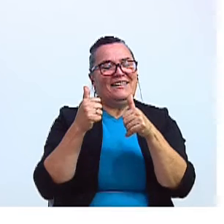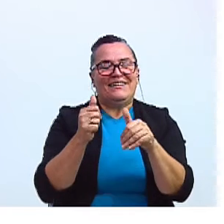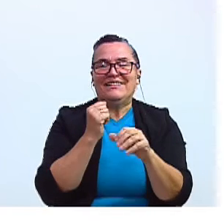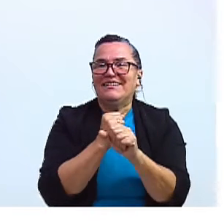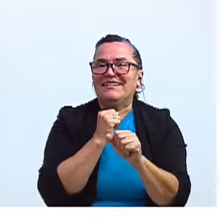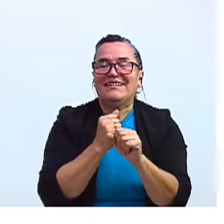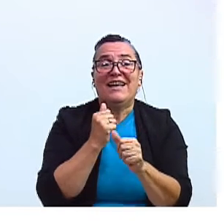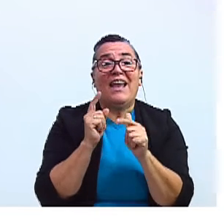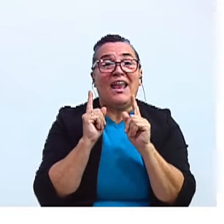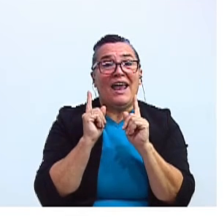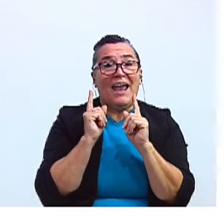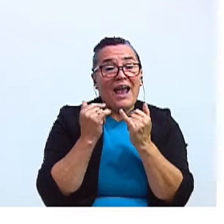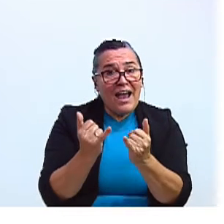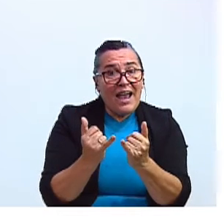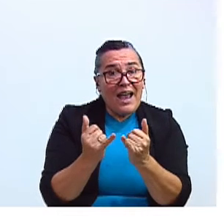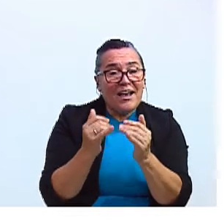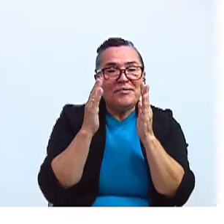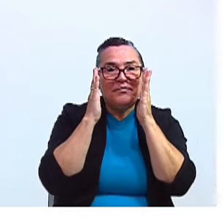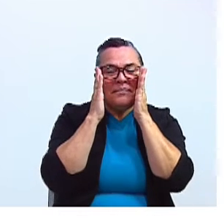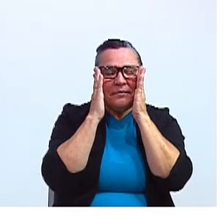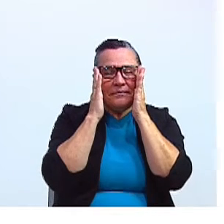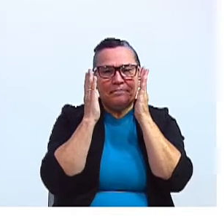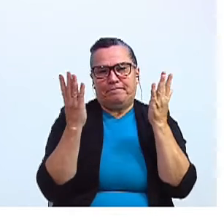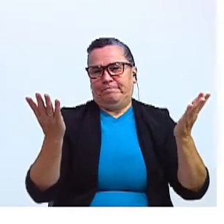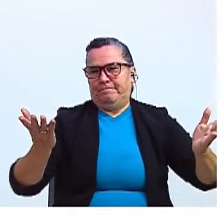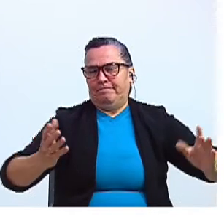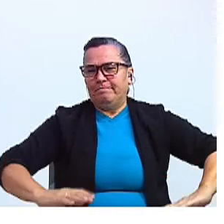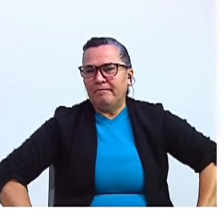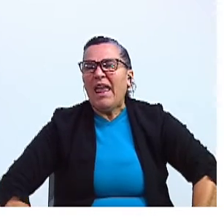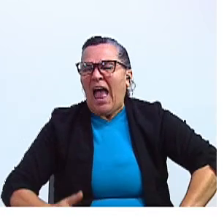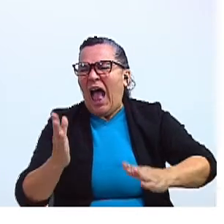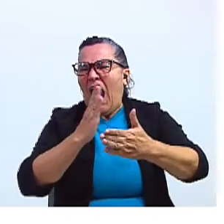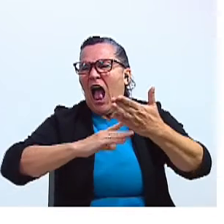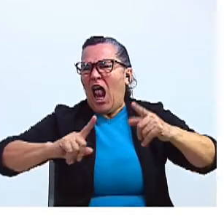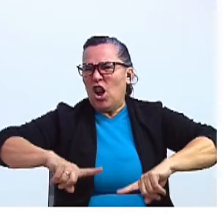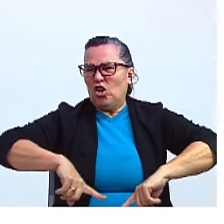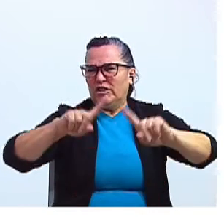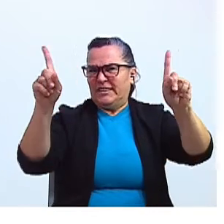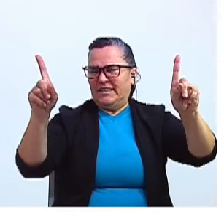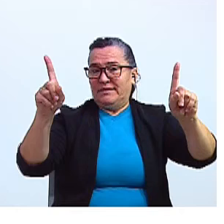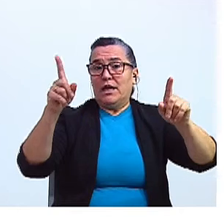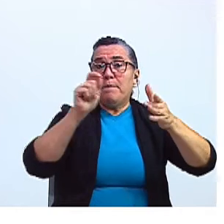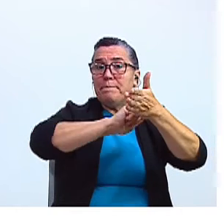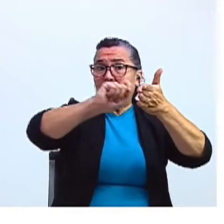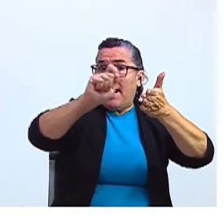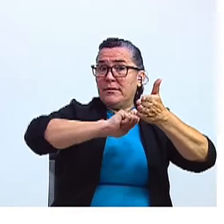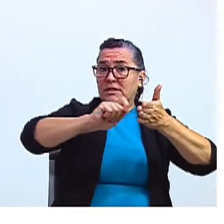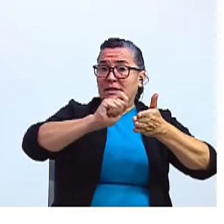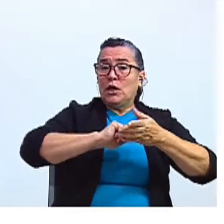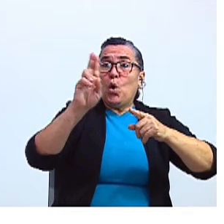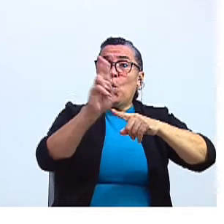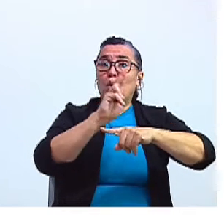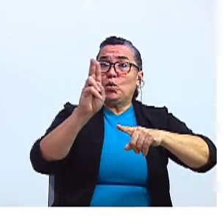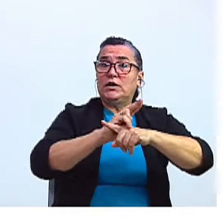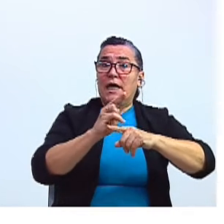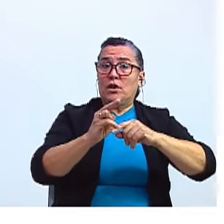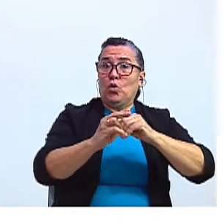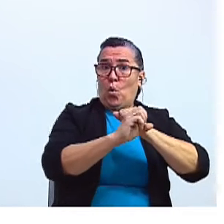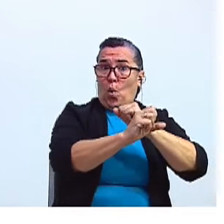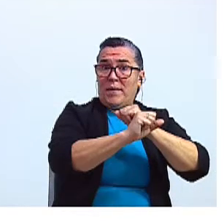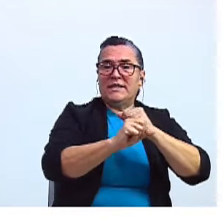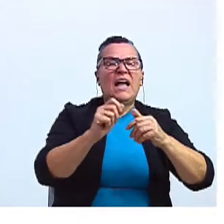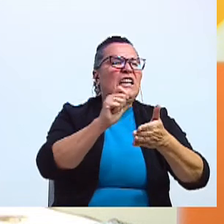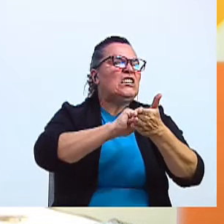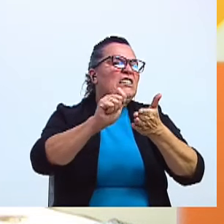job. Now, we're going to do something different. You are going to write, using that commercial, you are going to